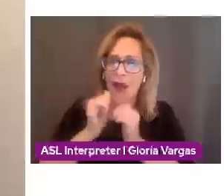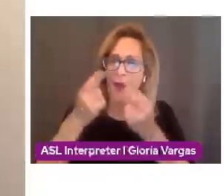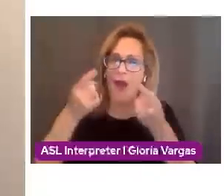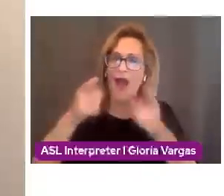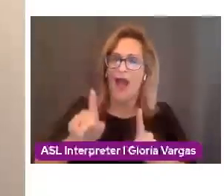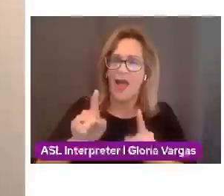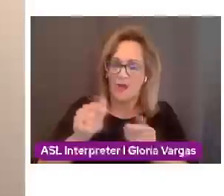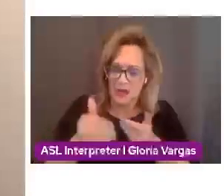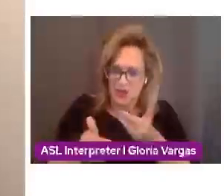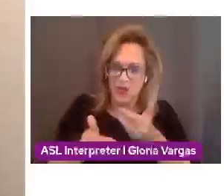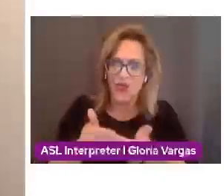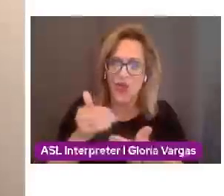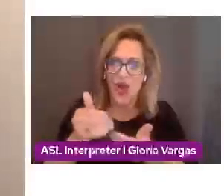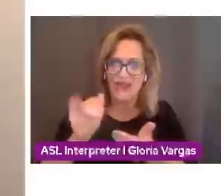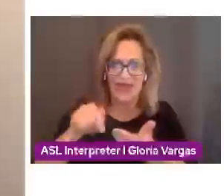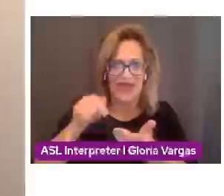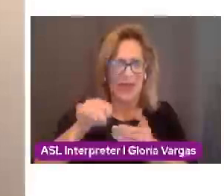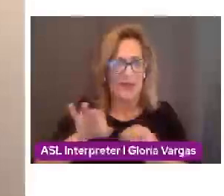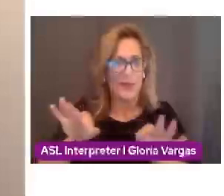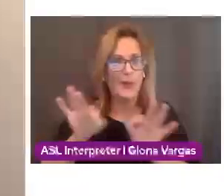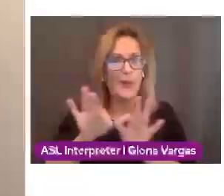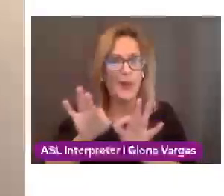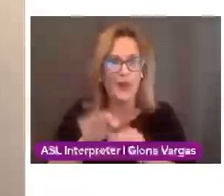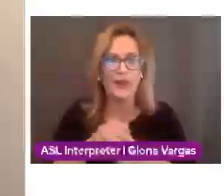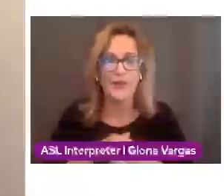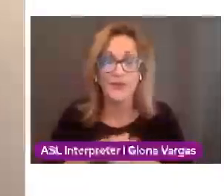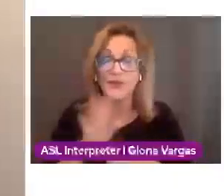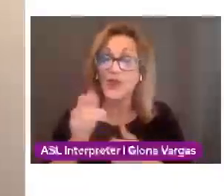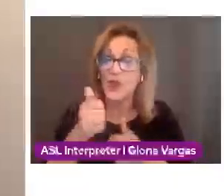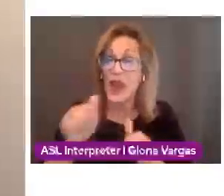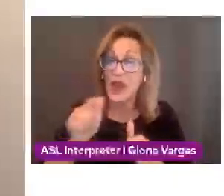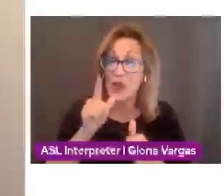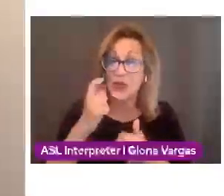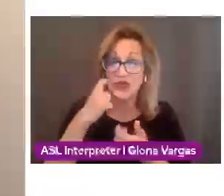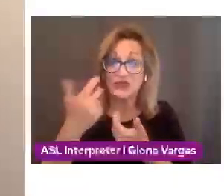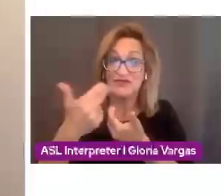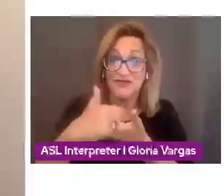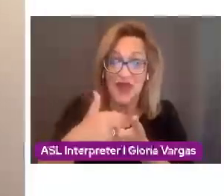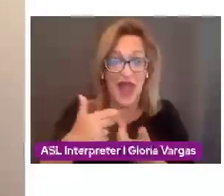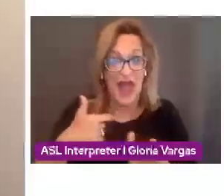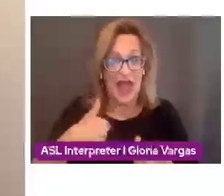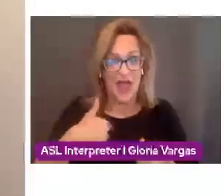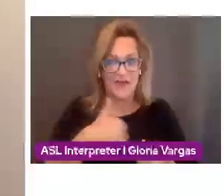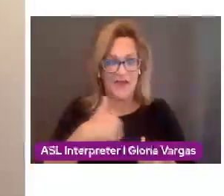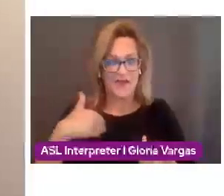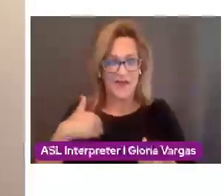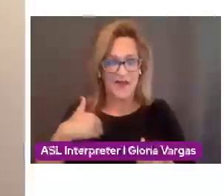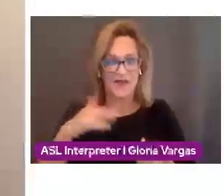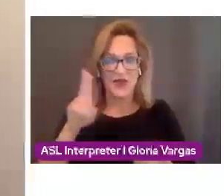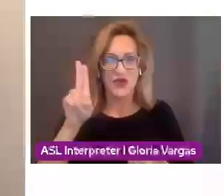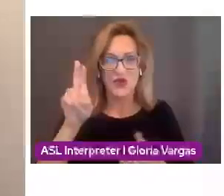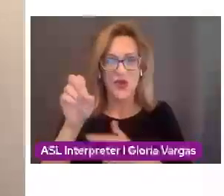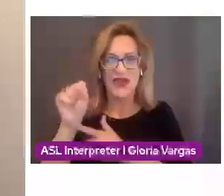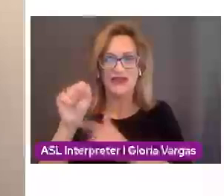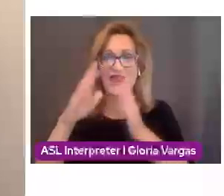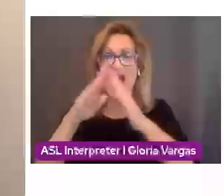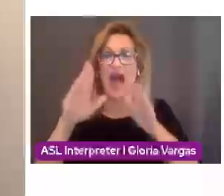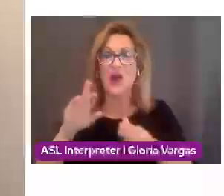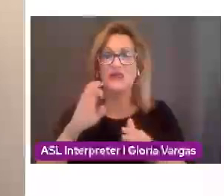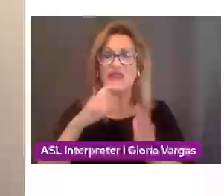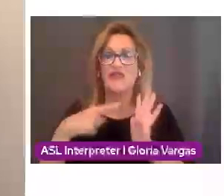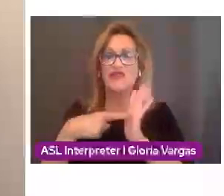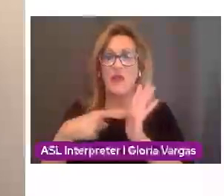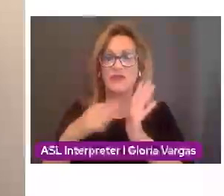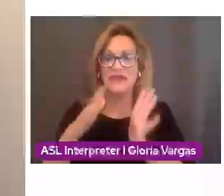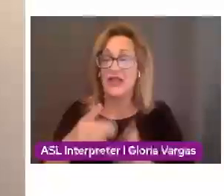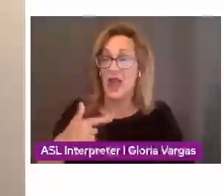So for anyone just tuning in, I am a member of the United States House of Representatives. I am not a